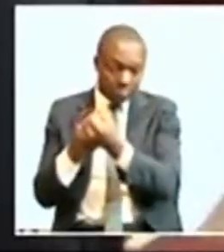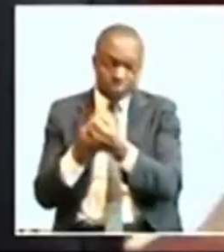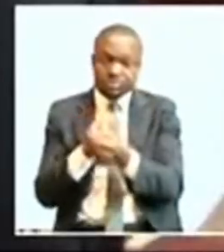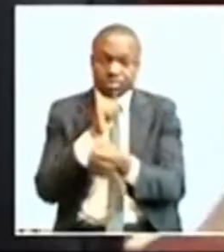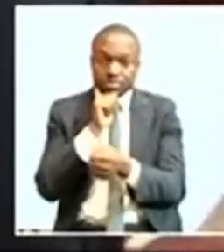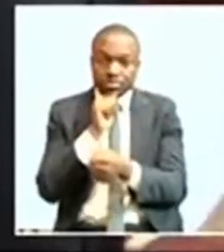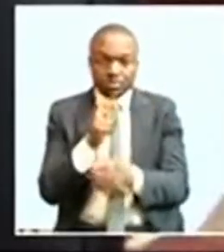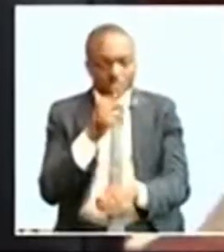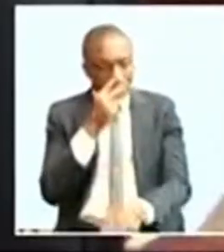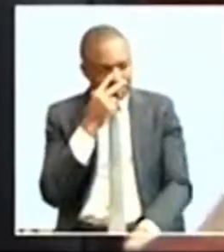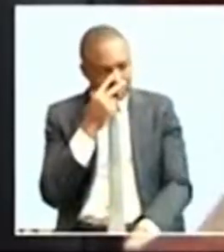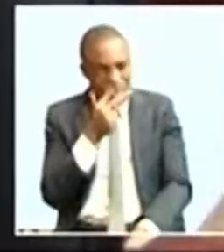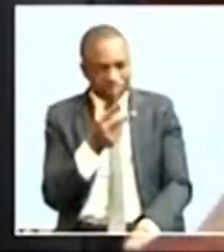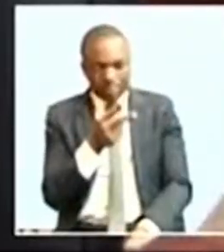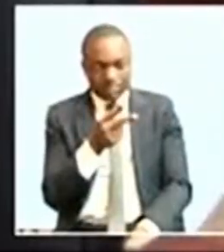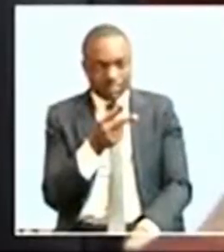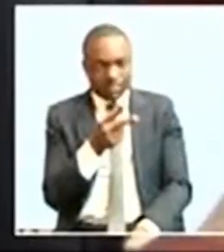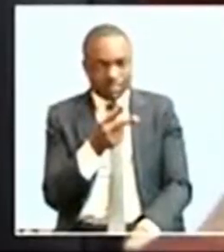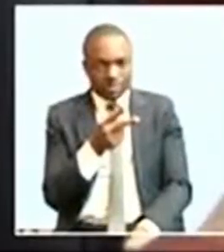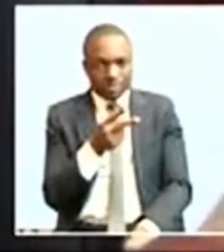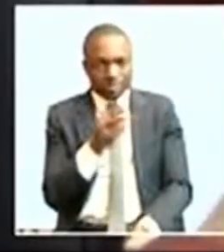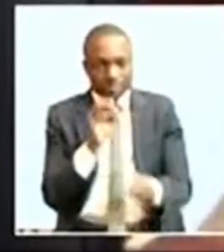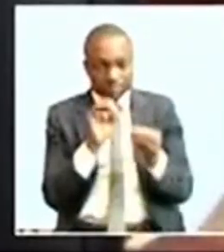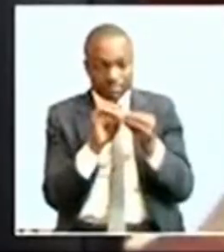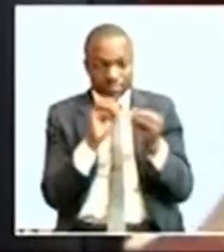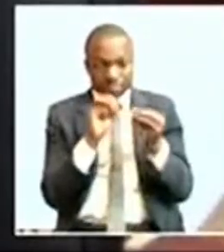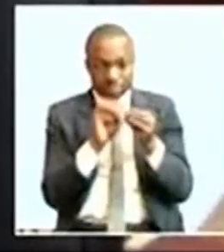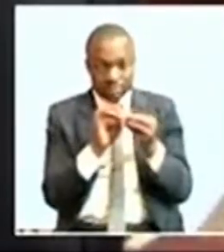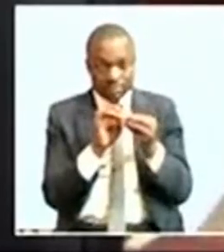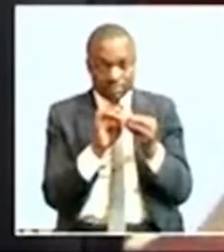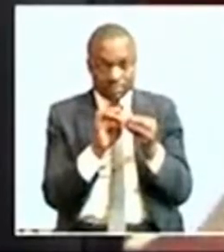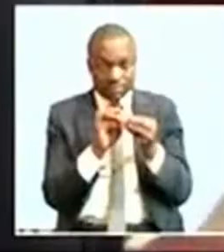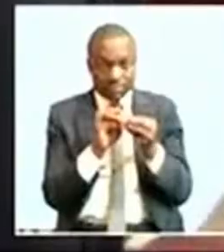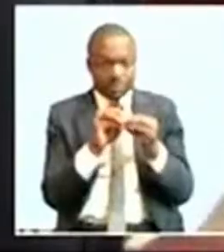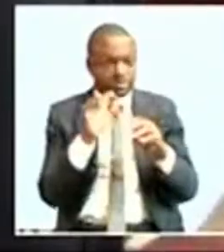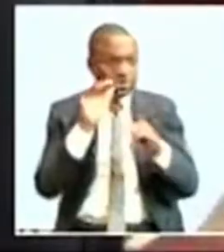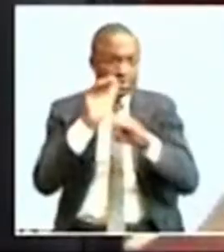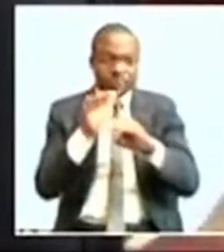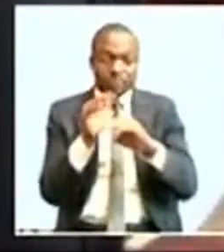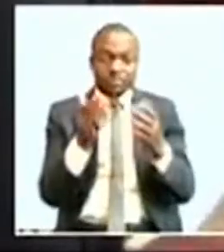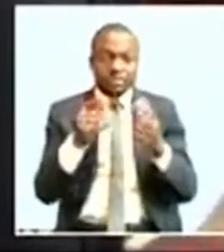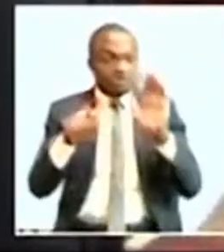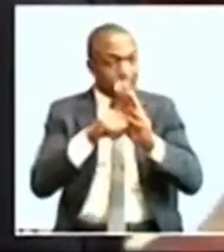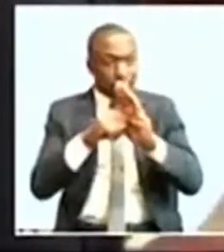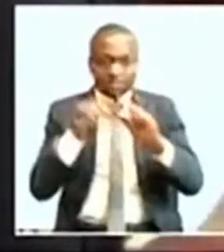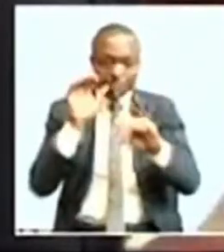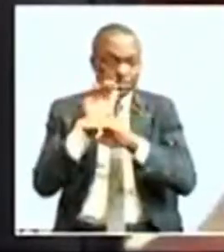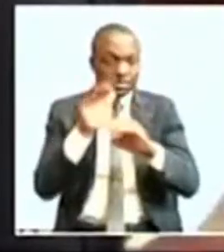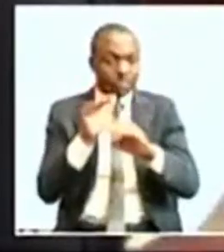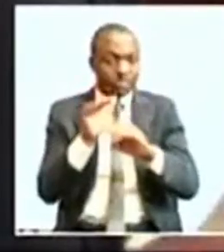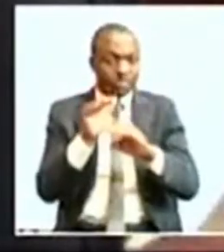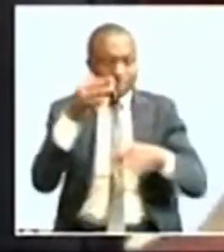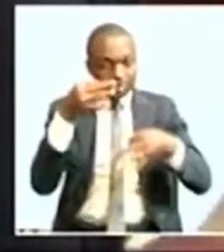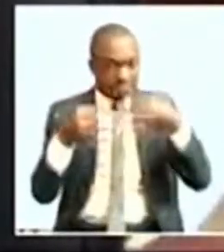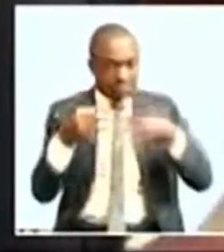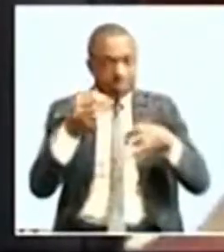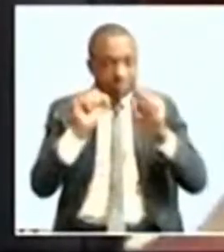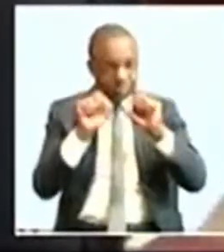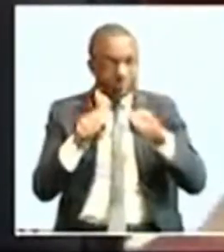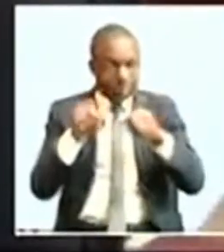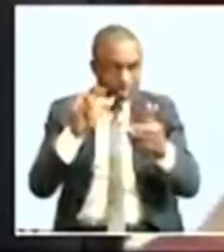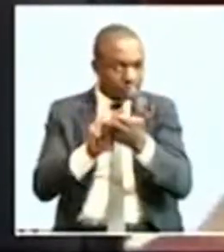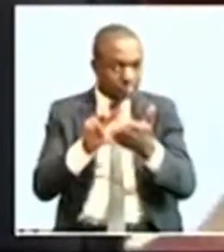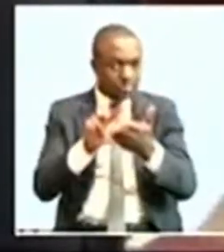don't really see much of an impact or a negative impact on whether we